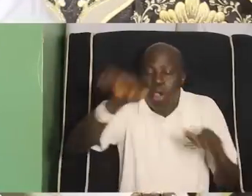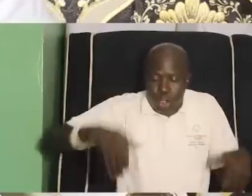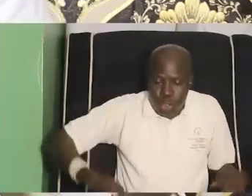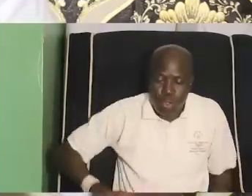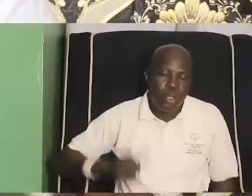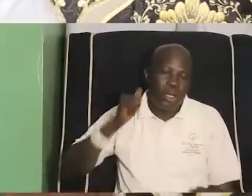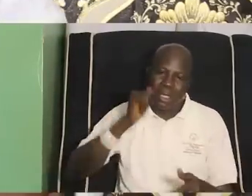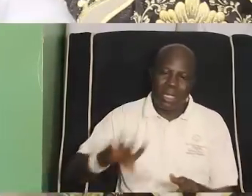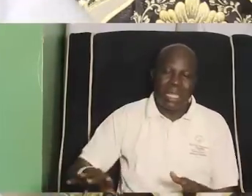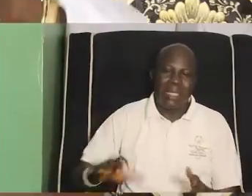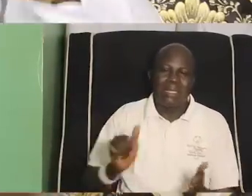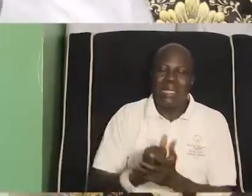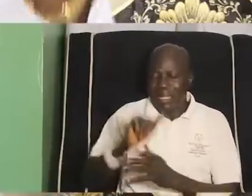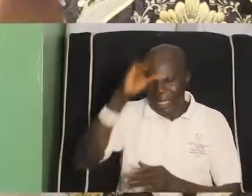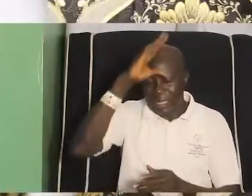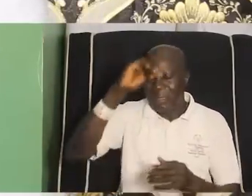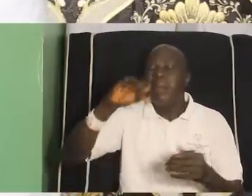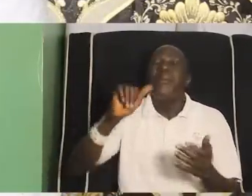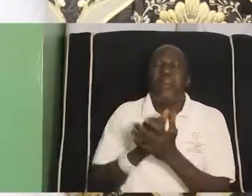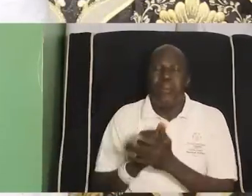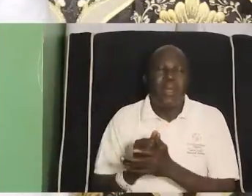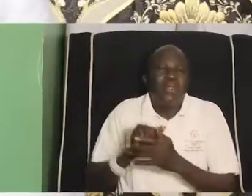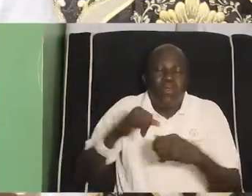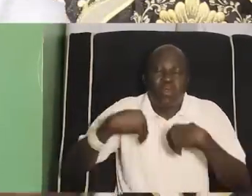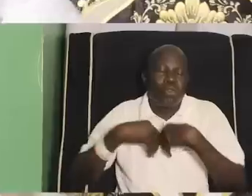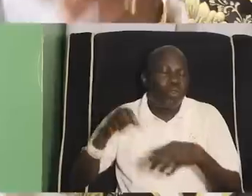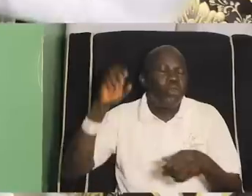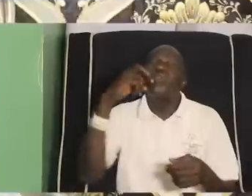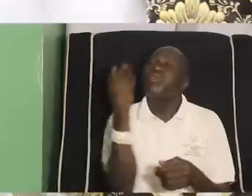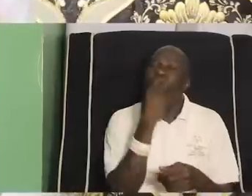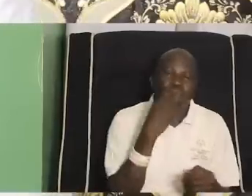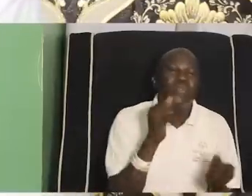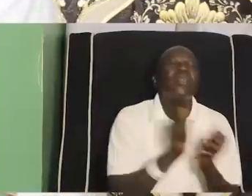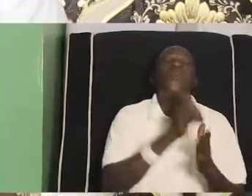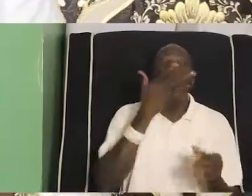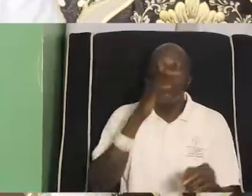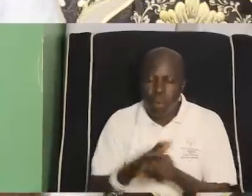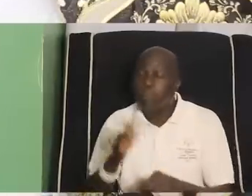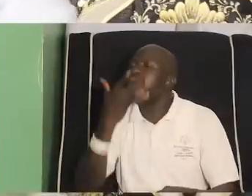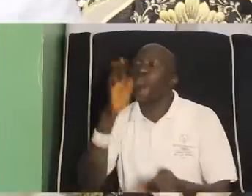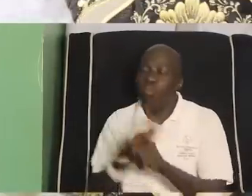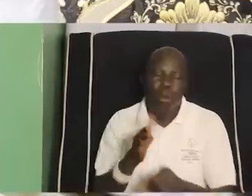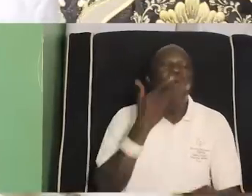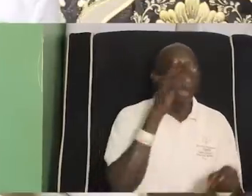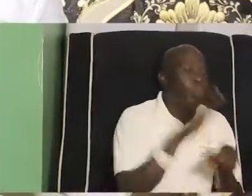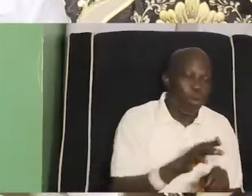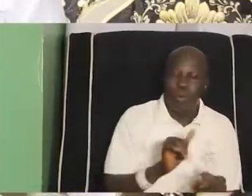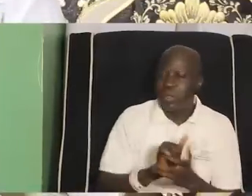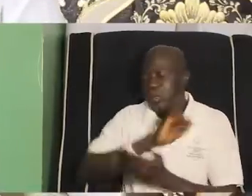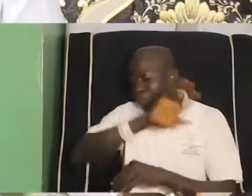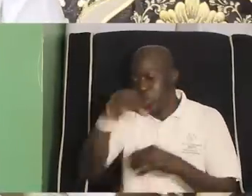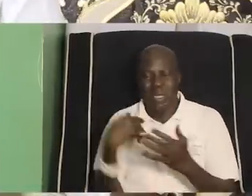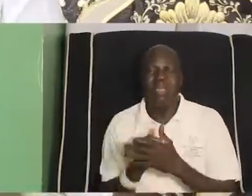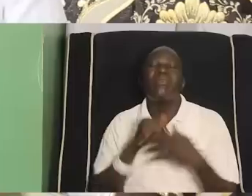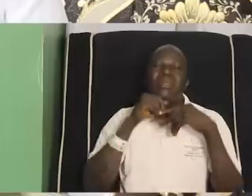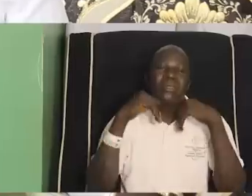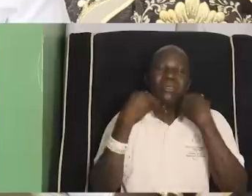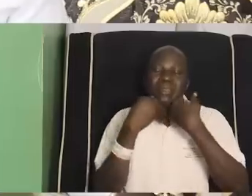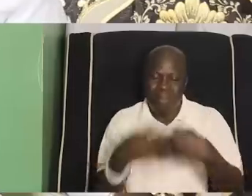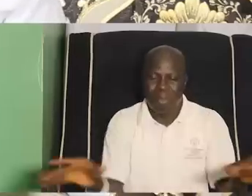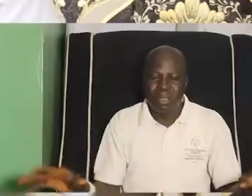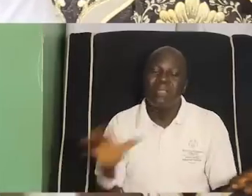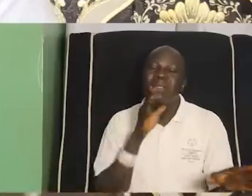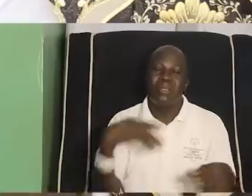of ladies. Tí àwọn ọkùnrin ti dánwò wò dẹ́dẹ̀ ti báwo sọ̀rọ̀. Wọ́n ti promise wọn. Àìmọye àdéhùn. Ó dẹ̀ waste